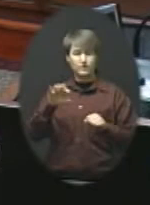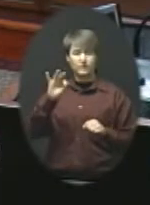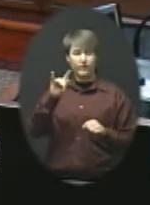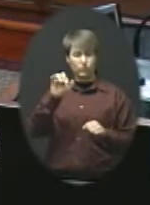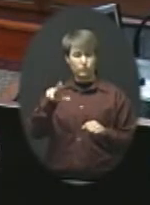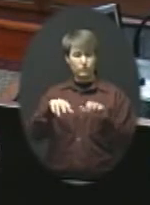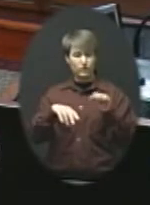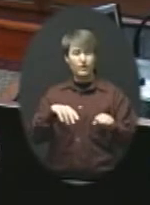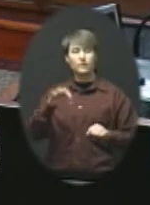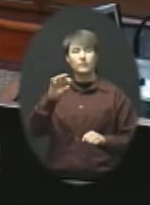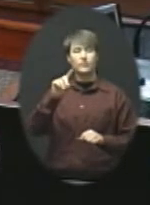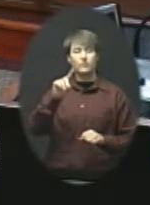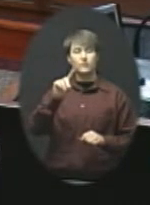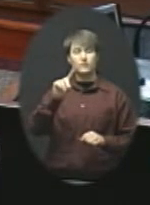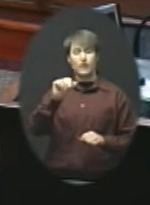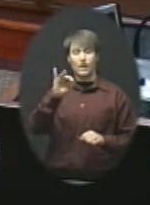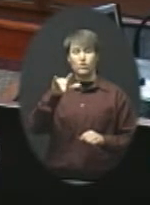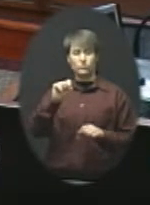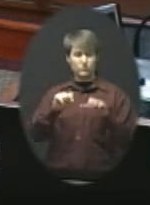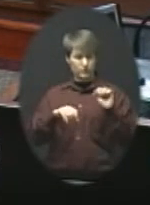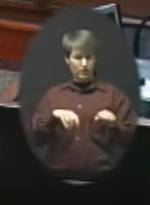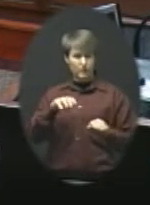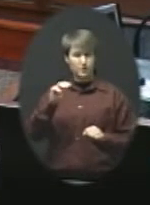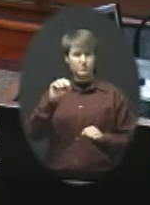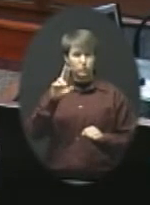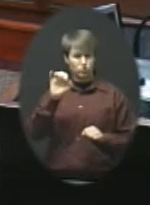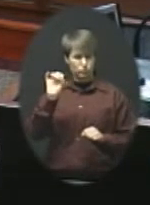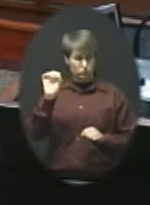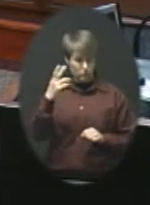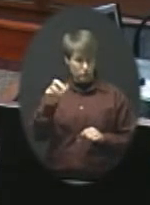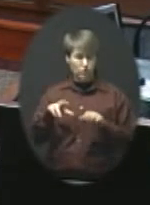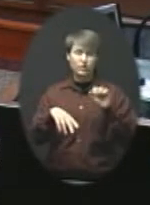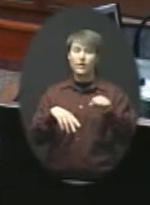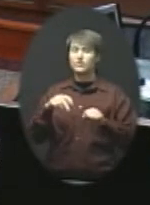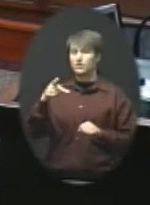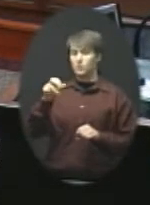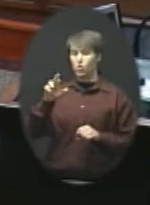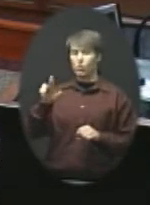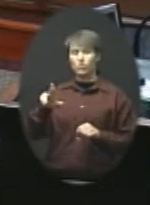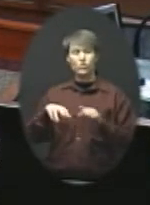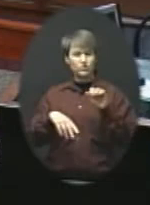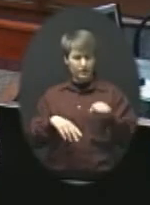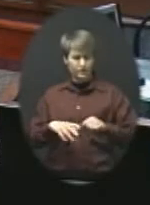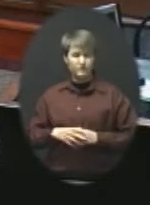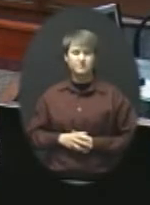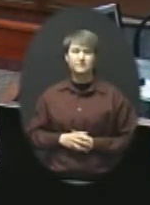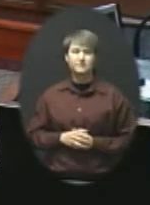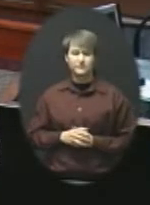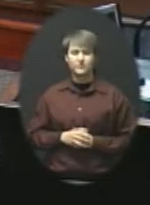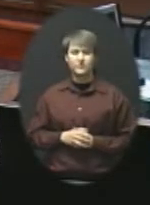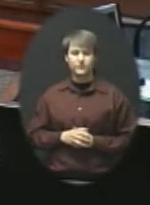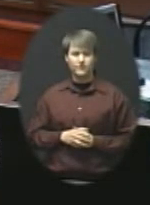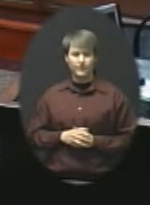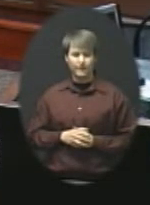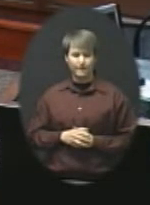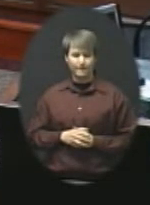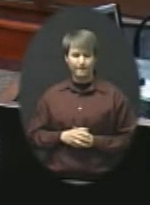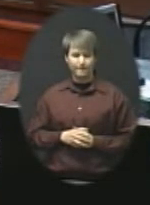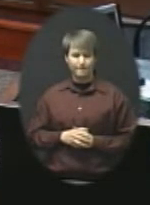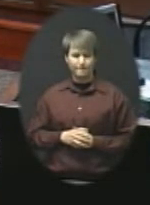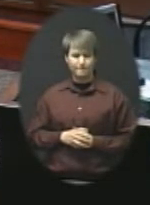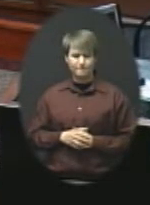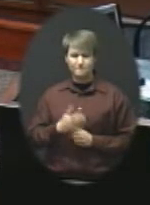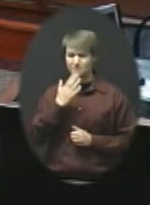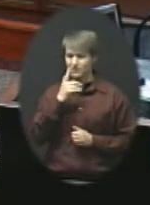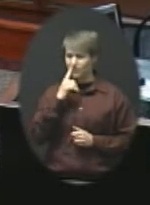Felter? Yes. Dr. Daniels? Yes. Mr. Scheer? Yes. Mr. Parker? Yes. All right. Thank you